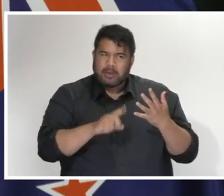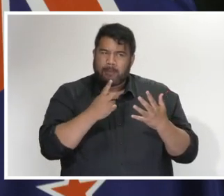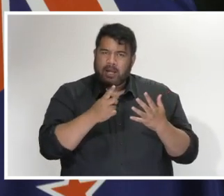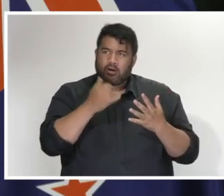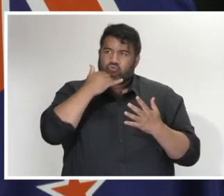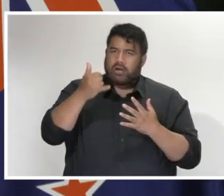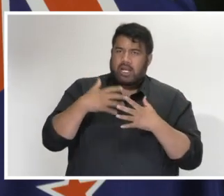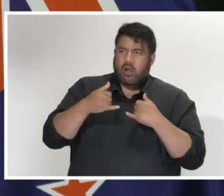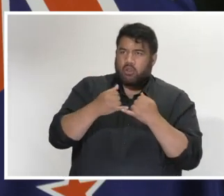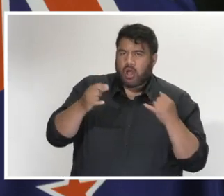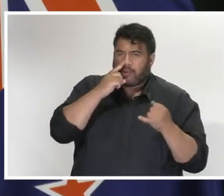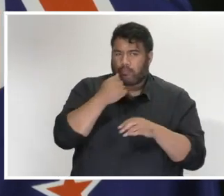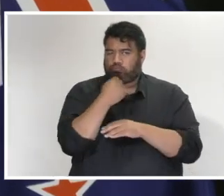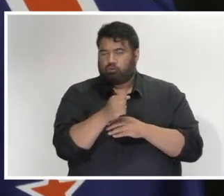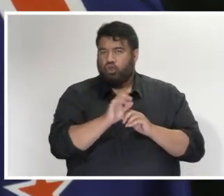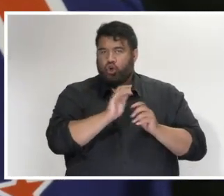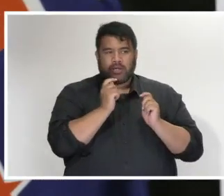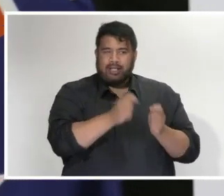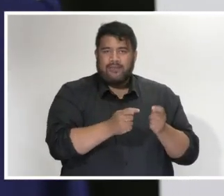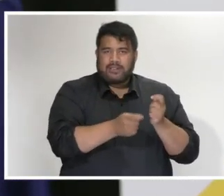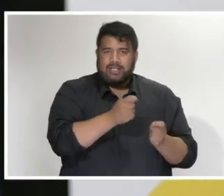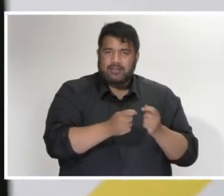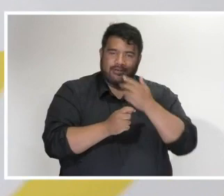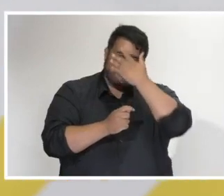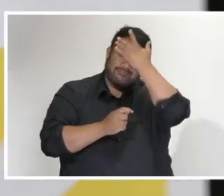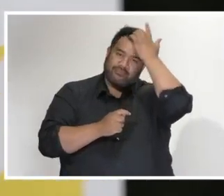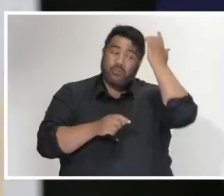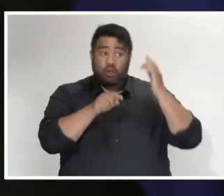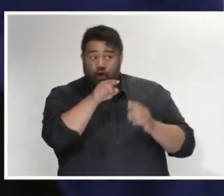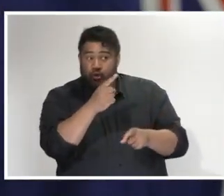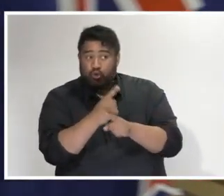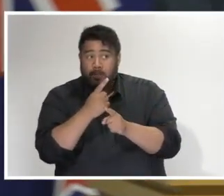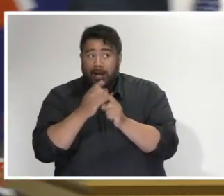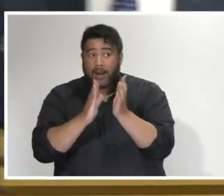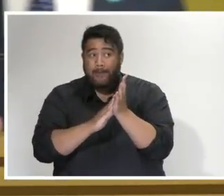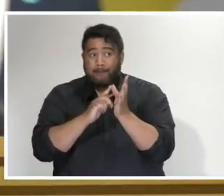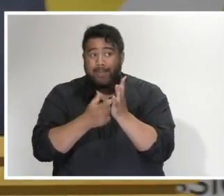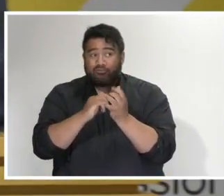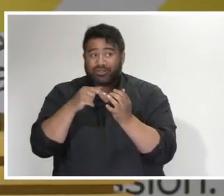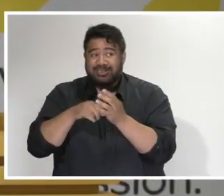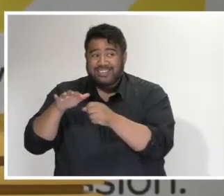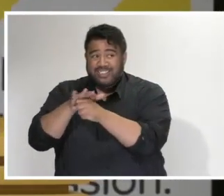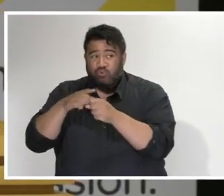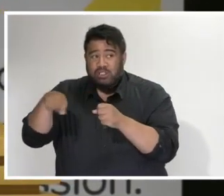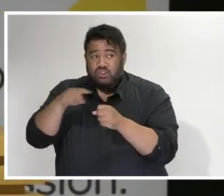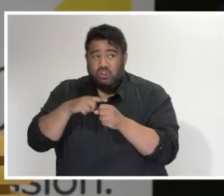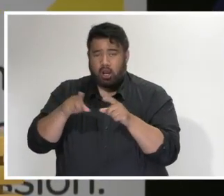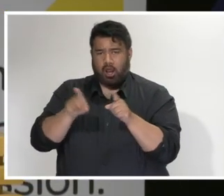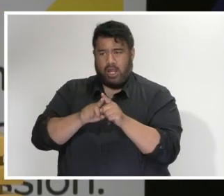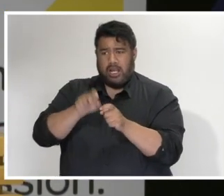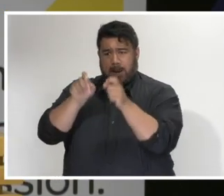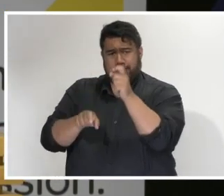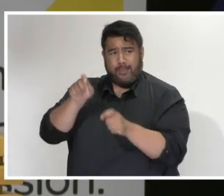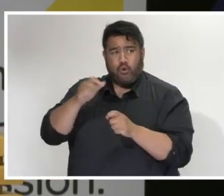morning? That was highlighted this morning? Yes, so I would be very surprised if people with COVID-like symptoms now